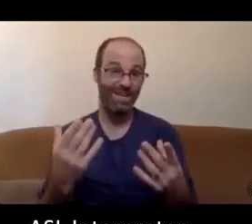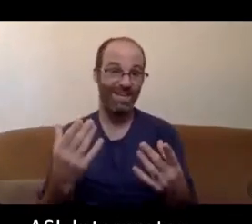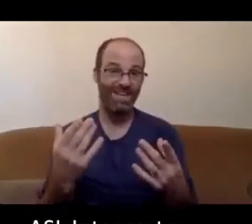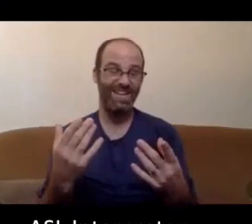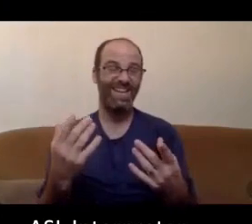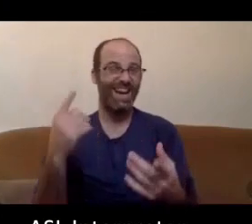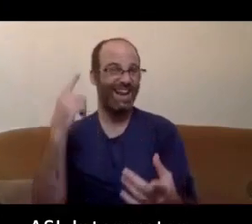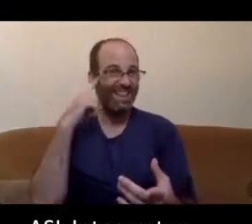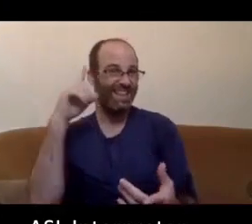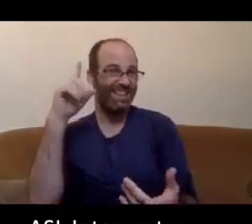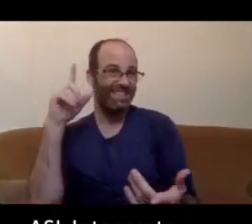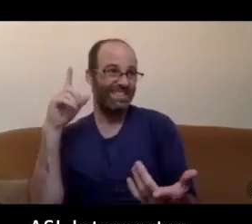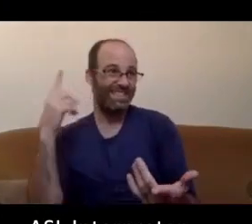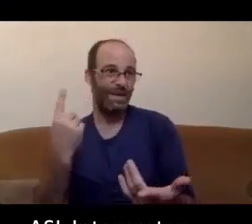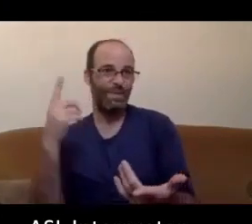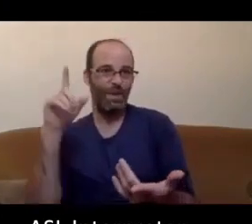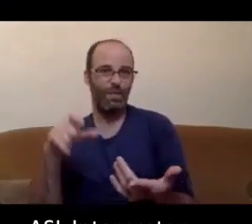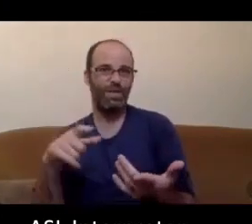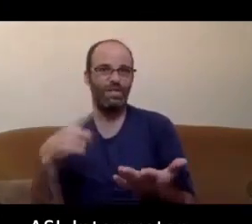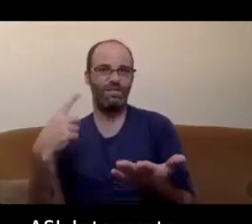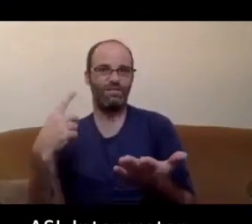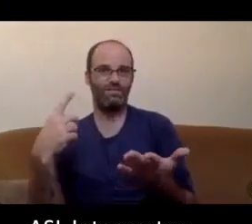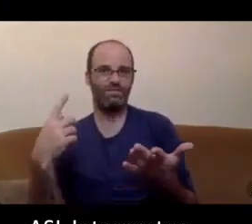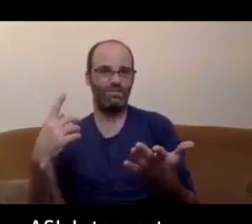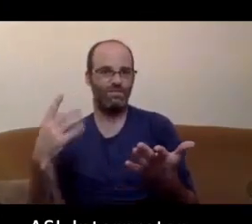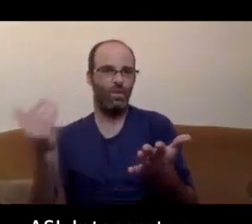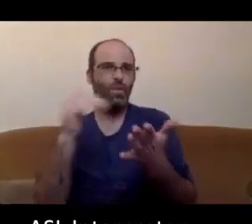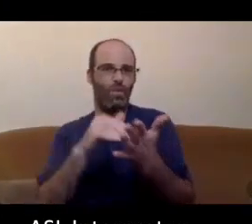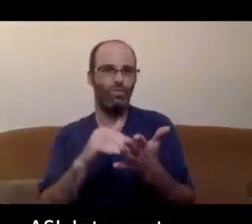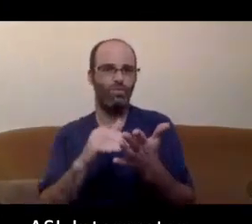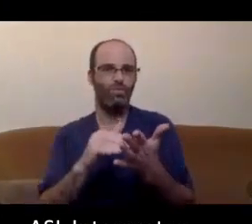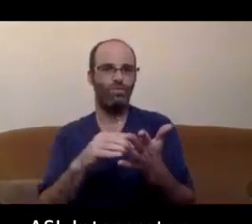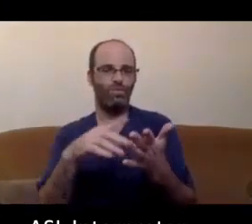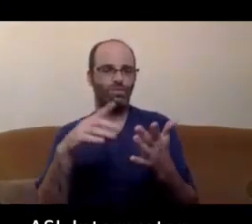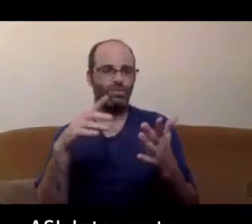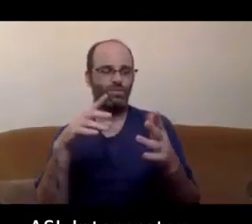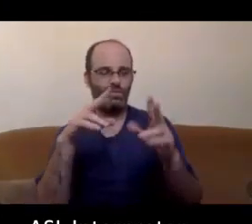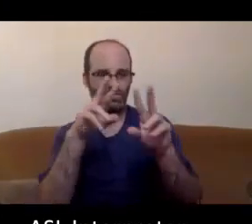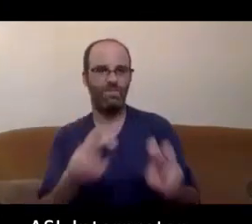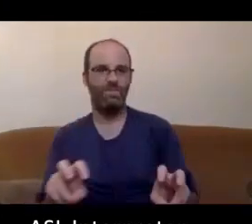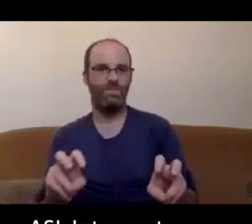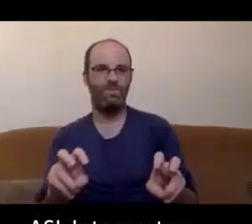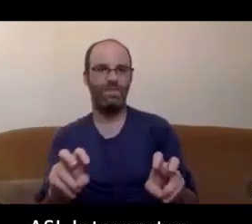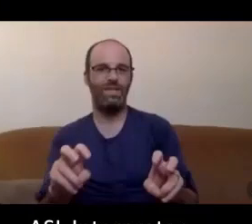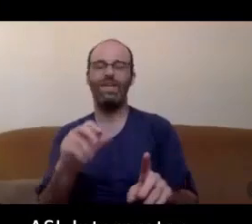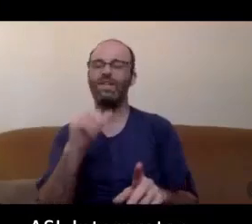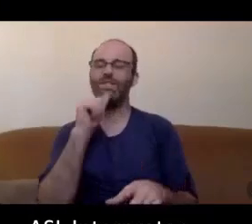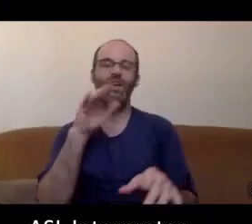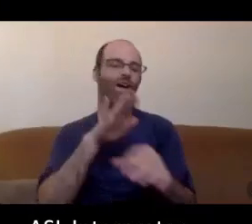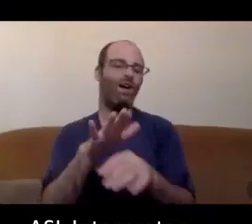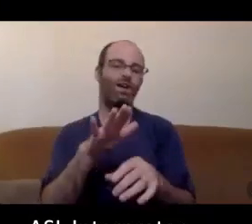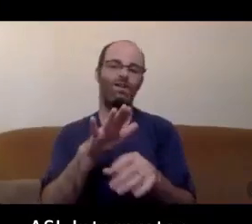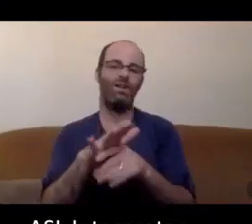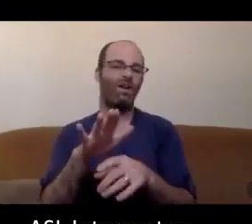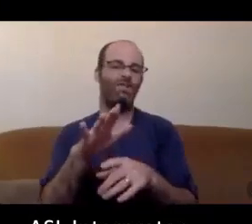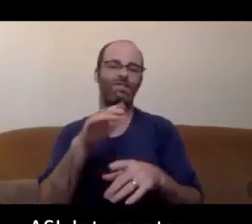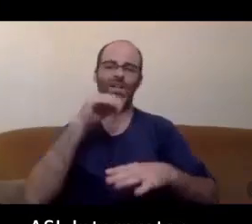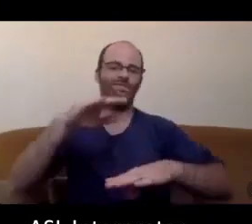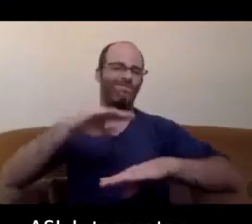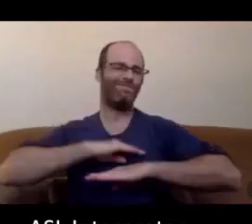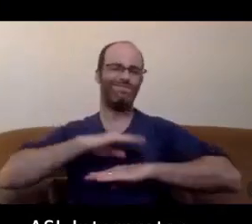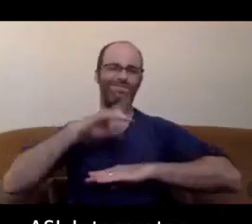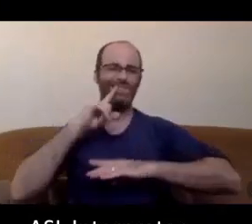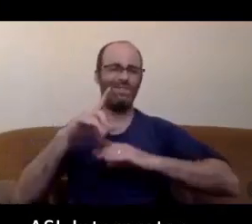for, because it's not enough to just go back and retrofit accessibility onto your product or to your game, because it doesn't